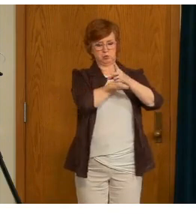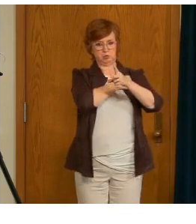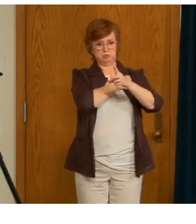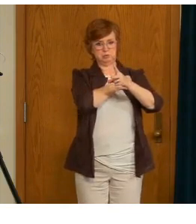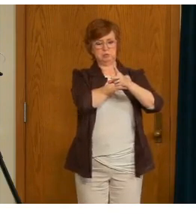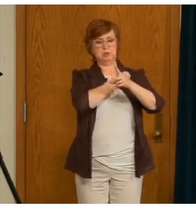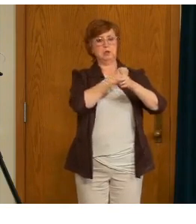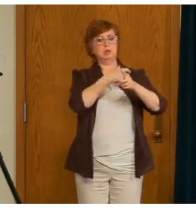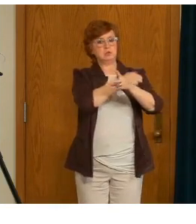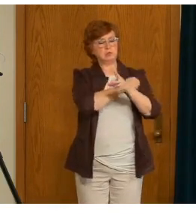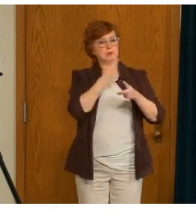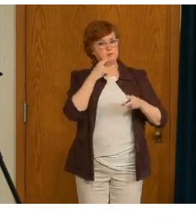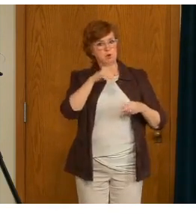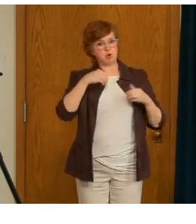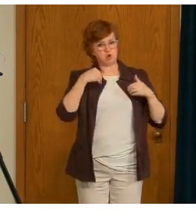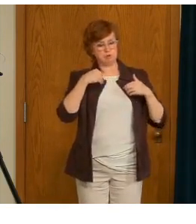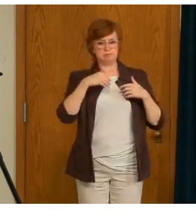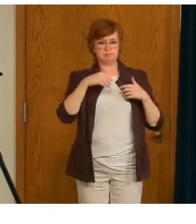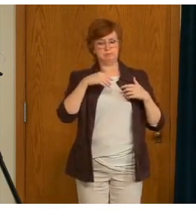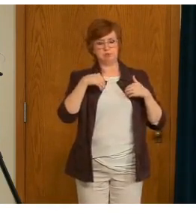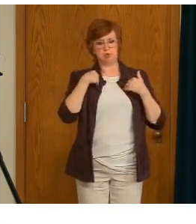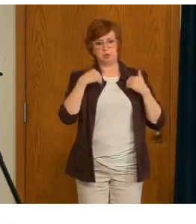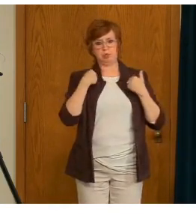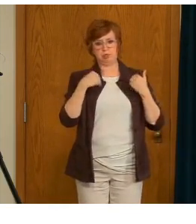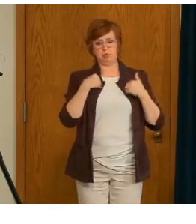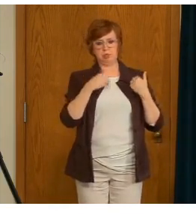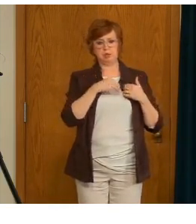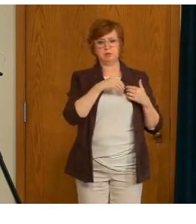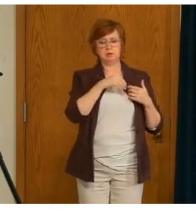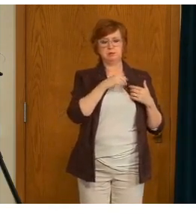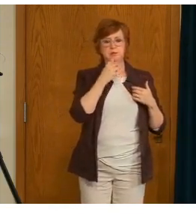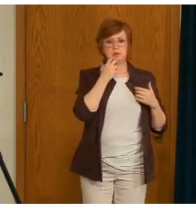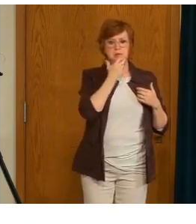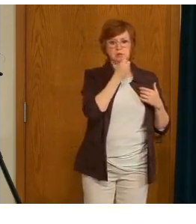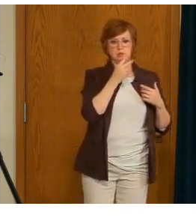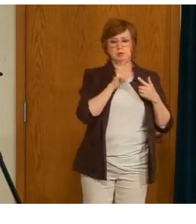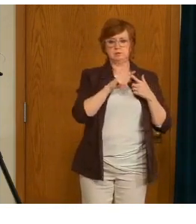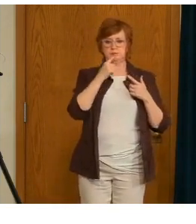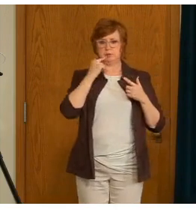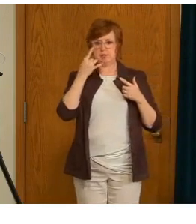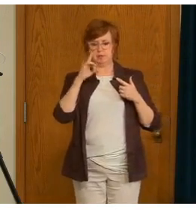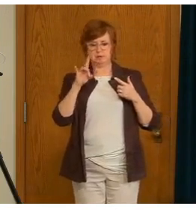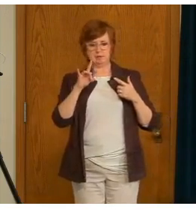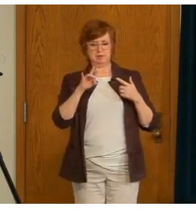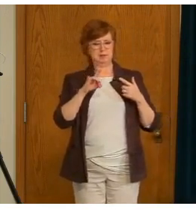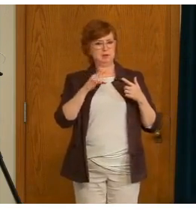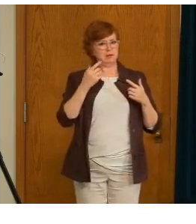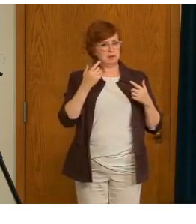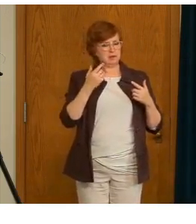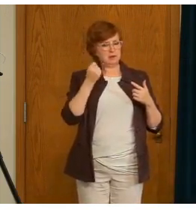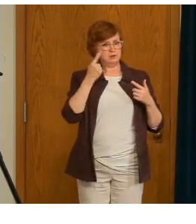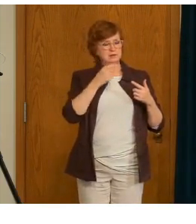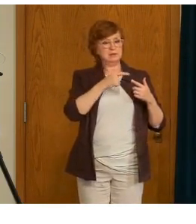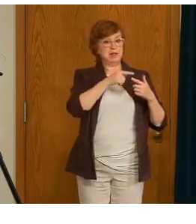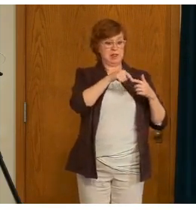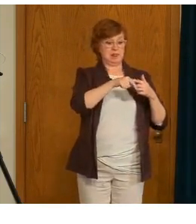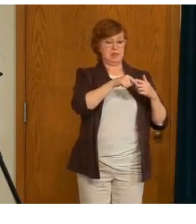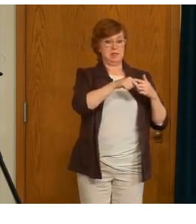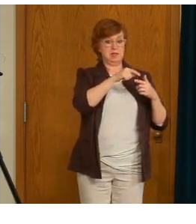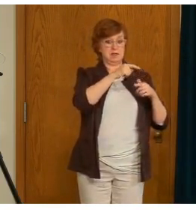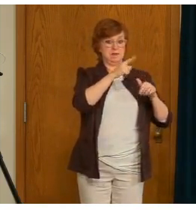for youth. If the first dosing strategy relies so heavily, obviously, on school-based programs, can you tell us a little bit more about how